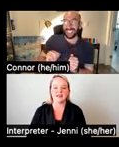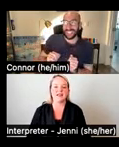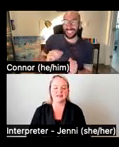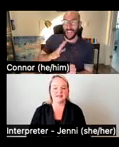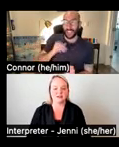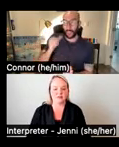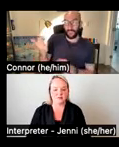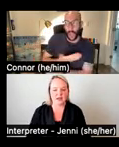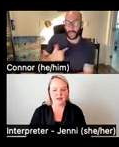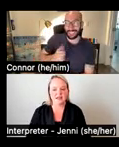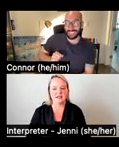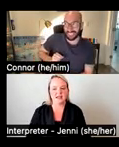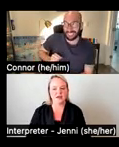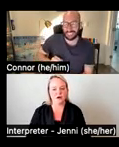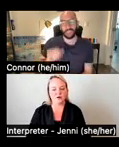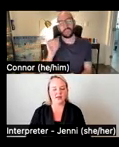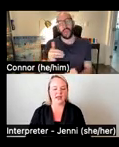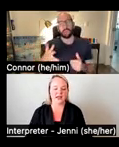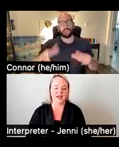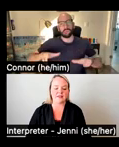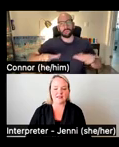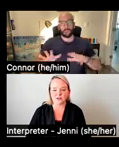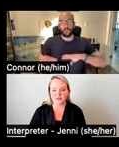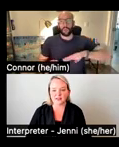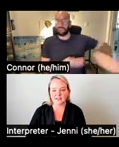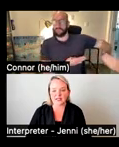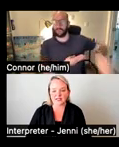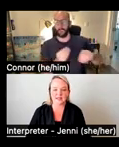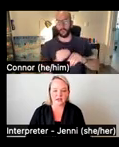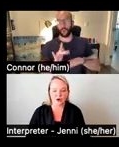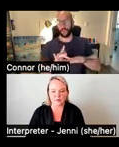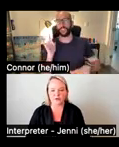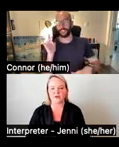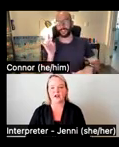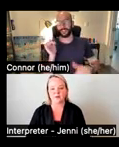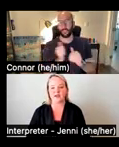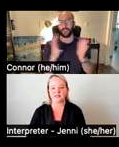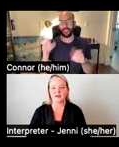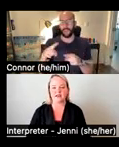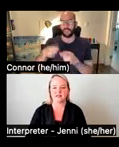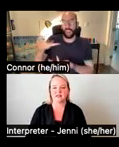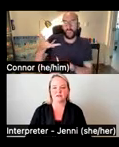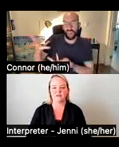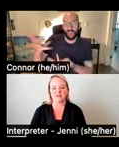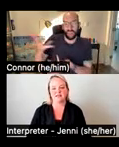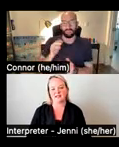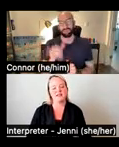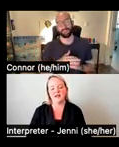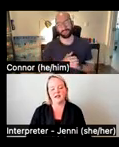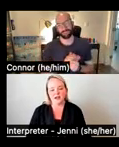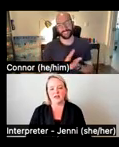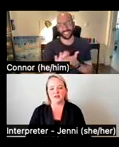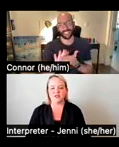bat, instead of me coming in and saying, oh, okay, these are all the things that I need, and I hope you don't fire me because I'm asking for all of these